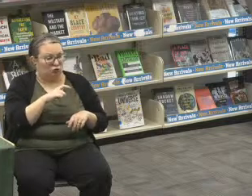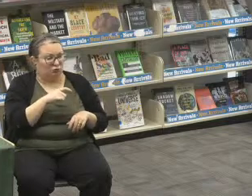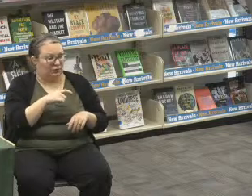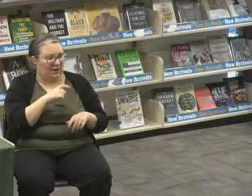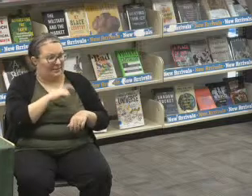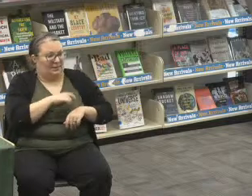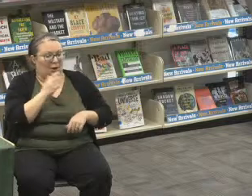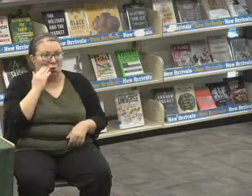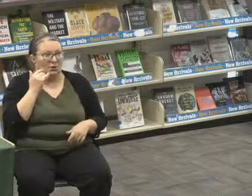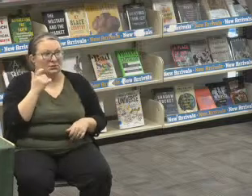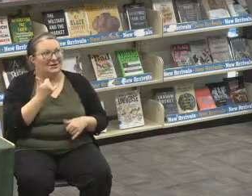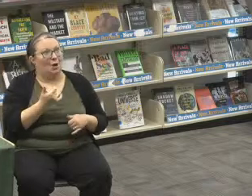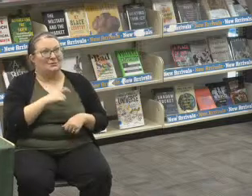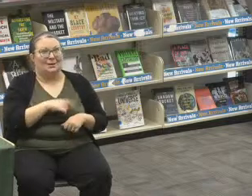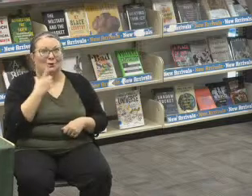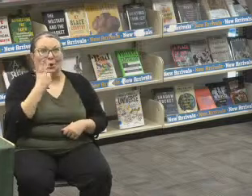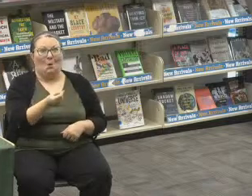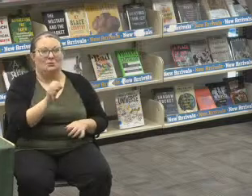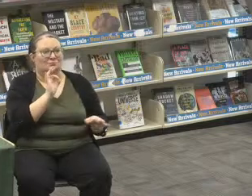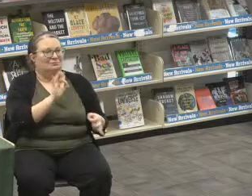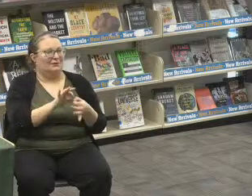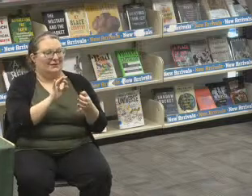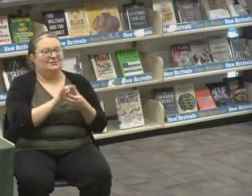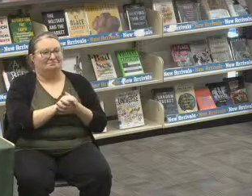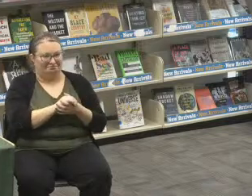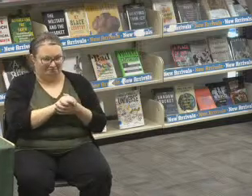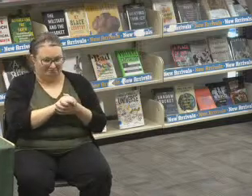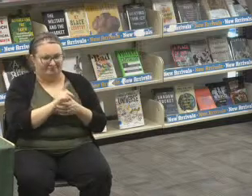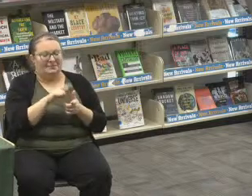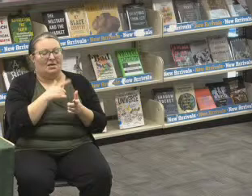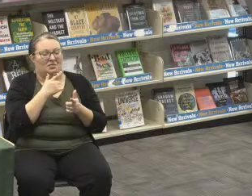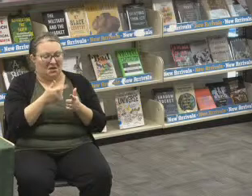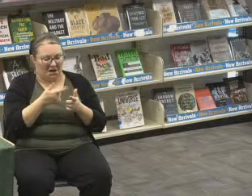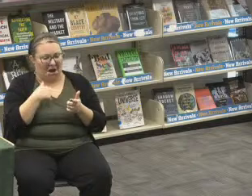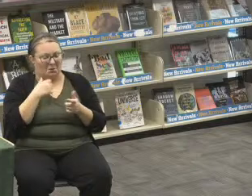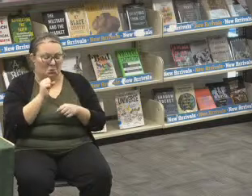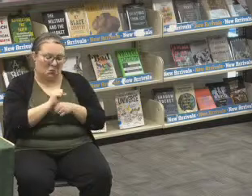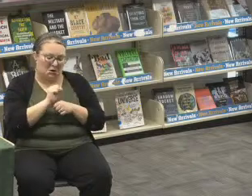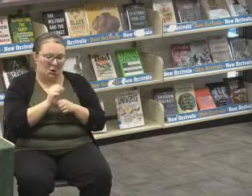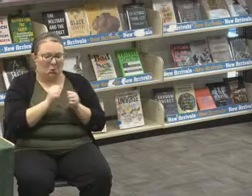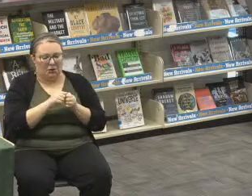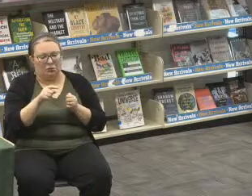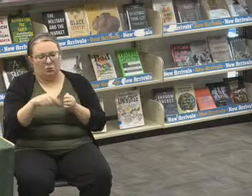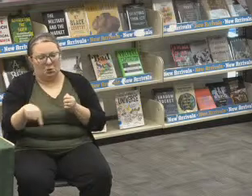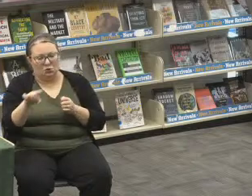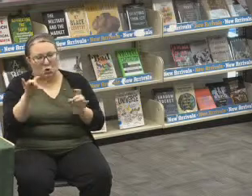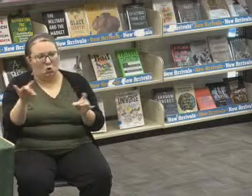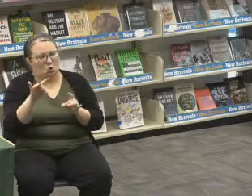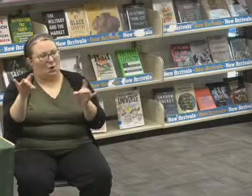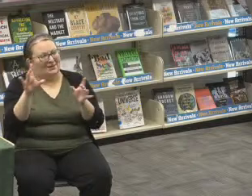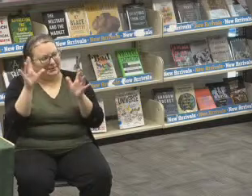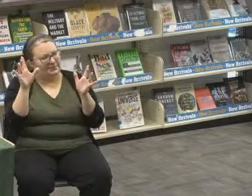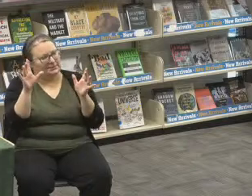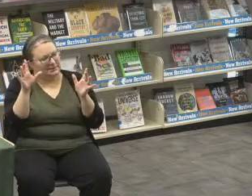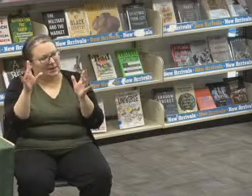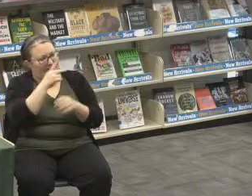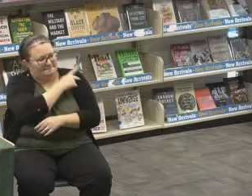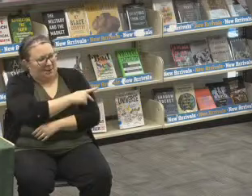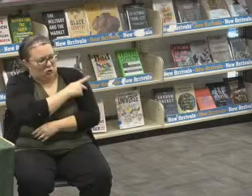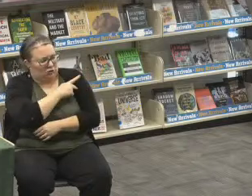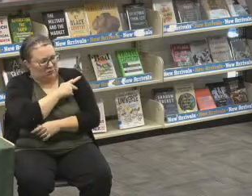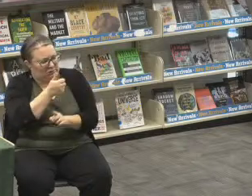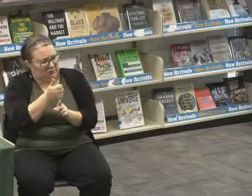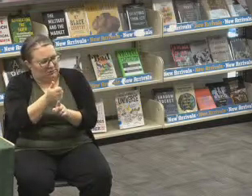I know it's time to go. It was perfect, right? And then I would be like working with those like crisis patients who